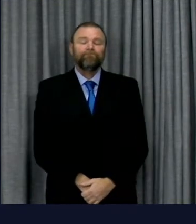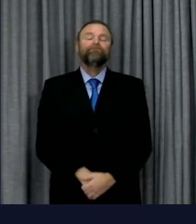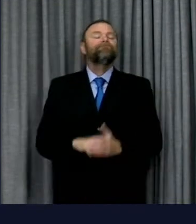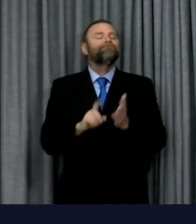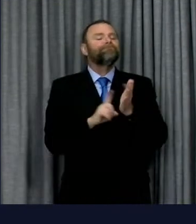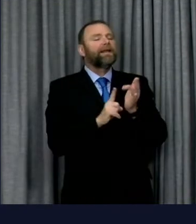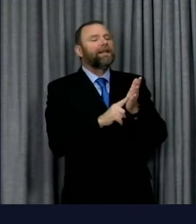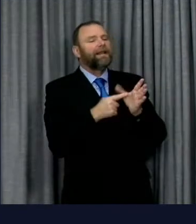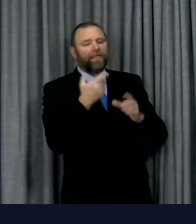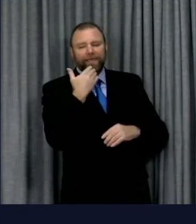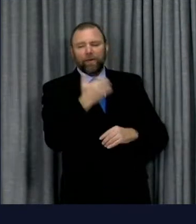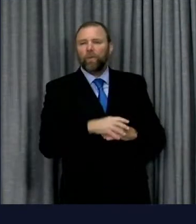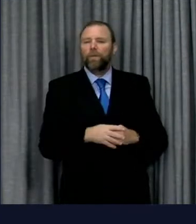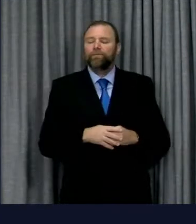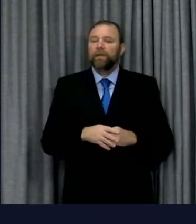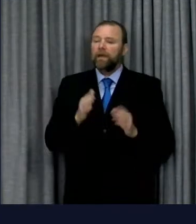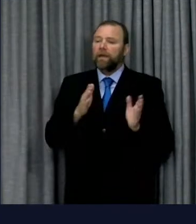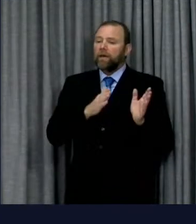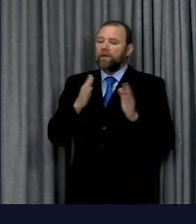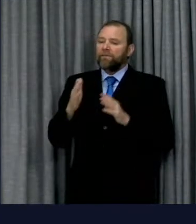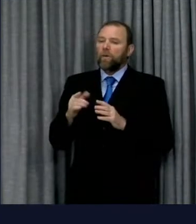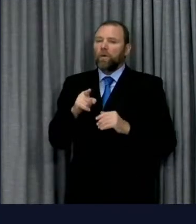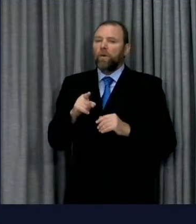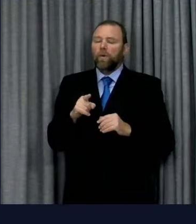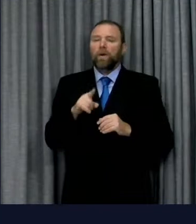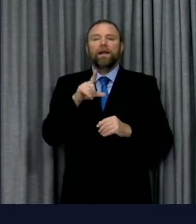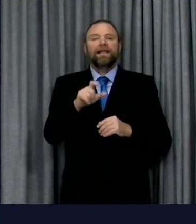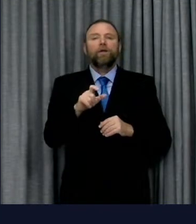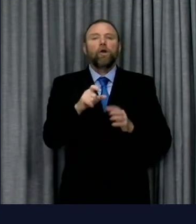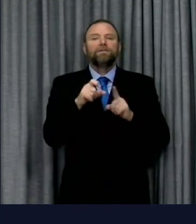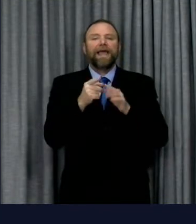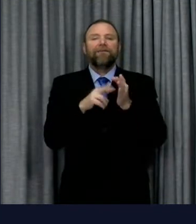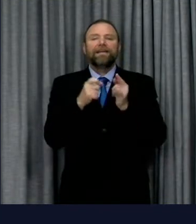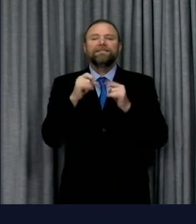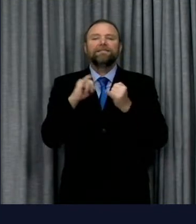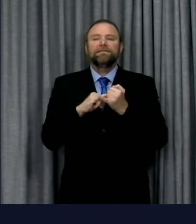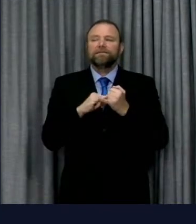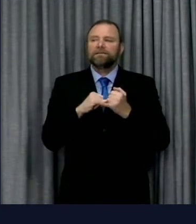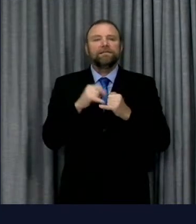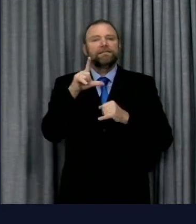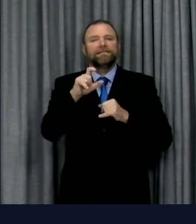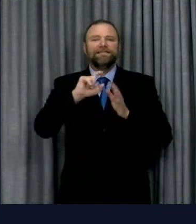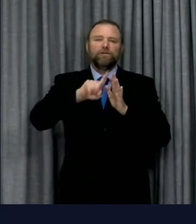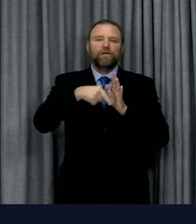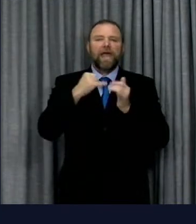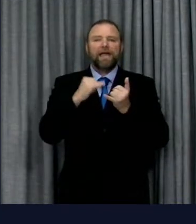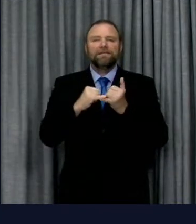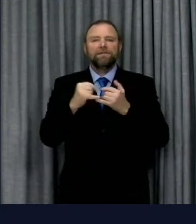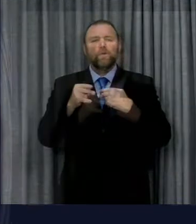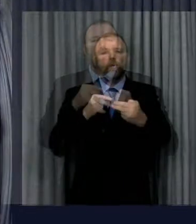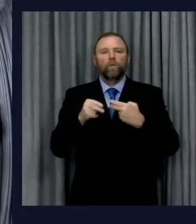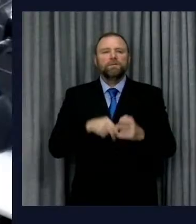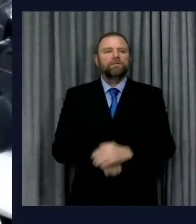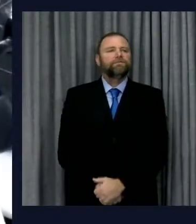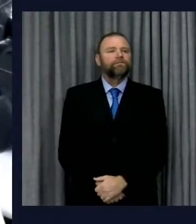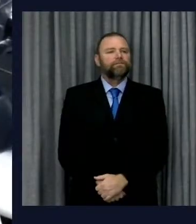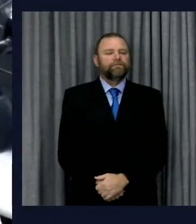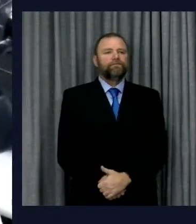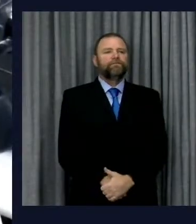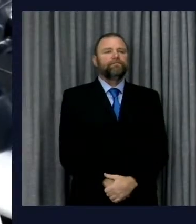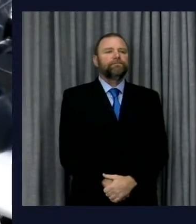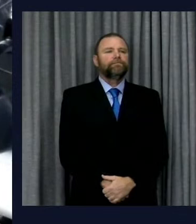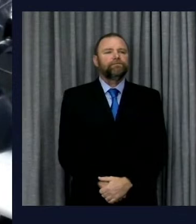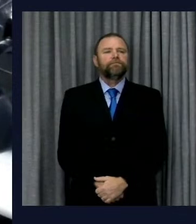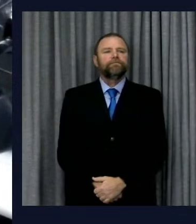Lily, thank you. We're going over today to Tyrion Davis at CJS News. Thank you, First